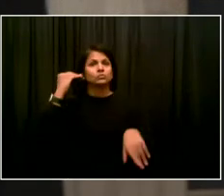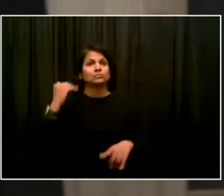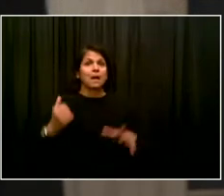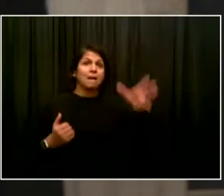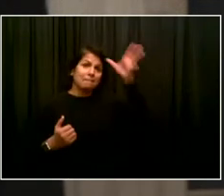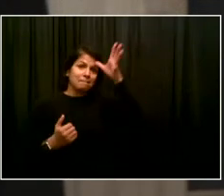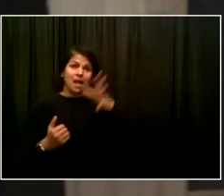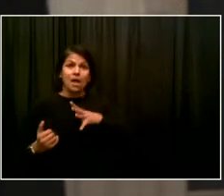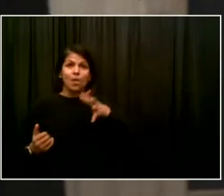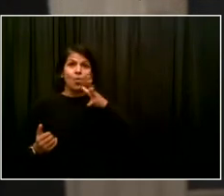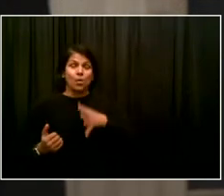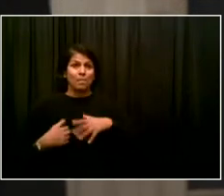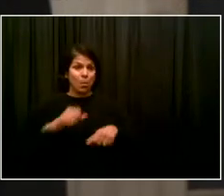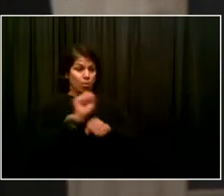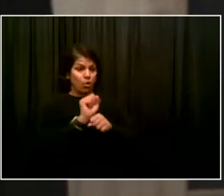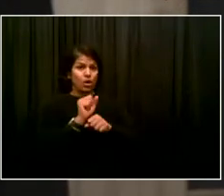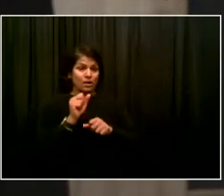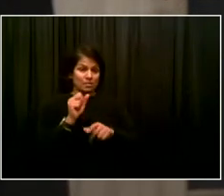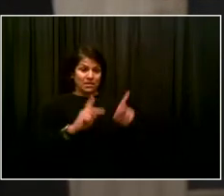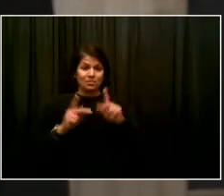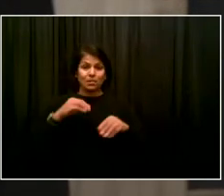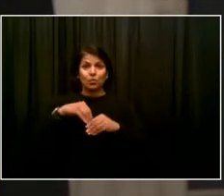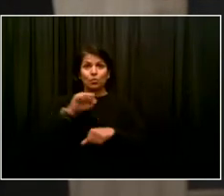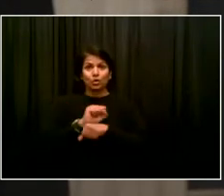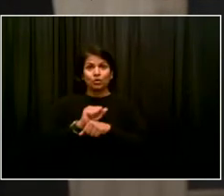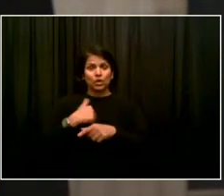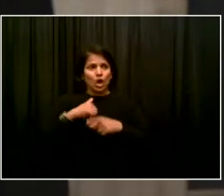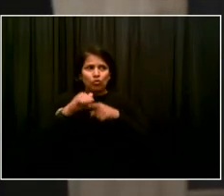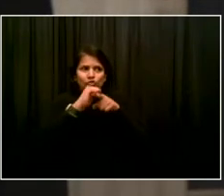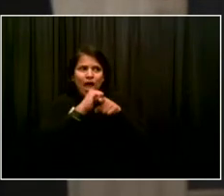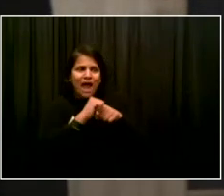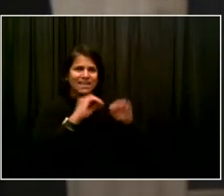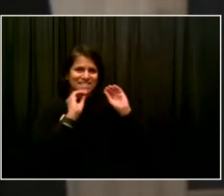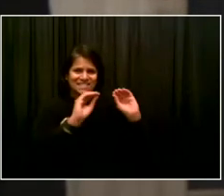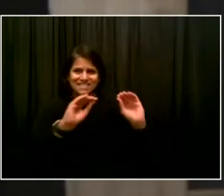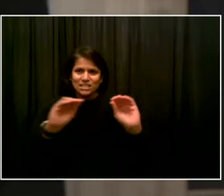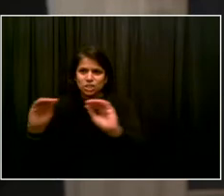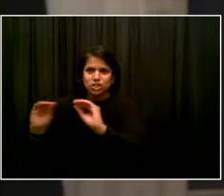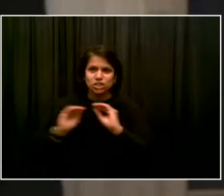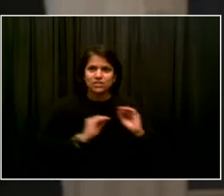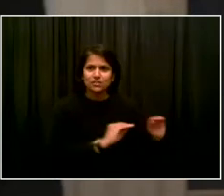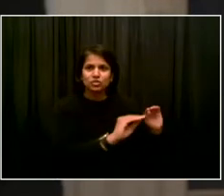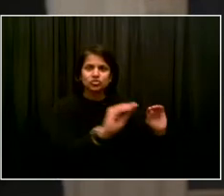not just black and brown bodies that are in t-shirts or in sweatshirts